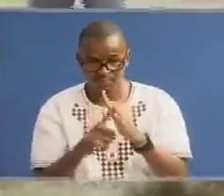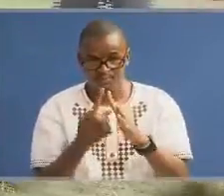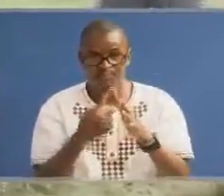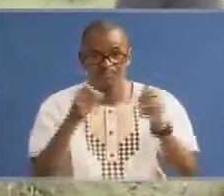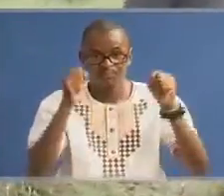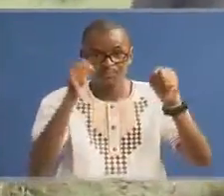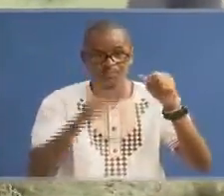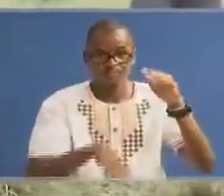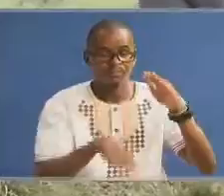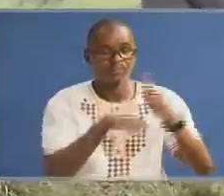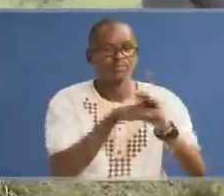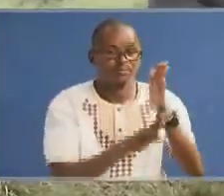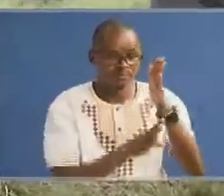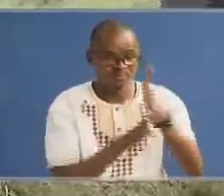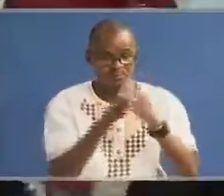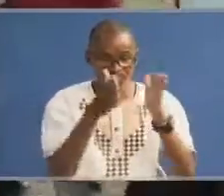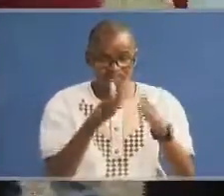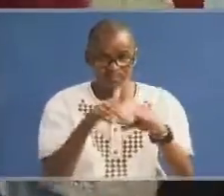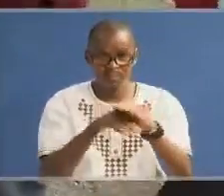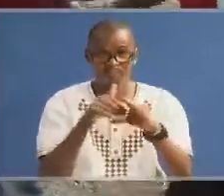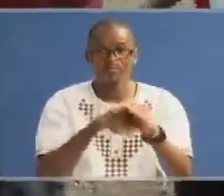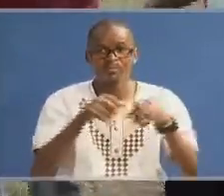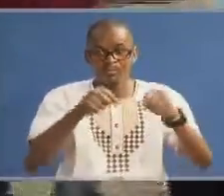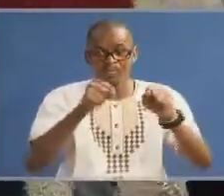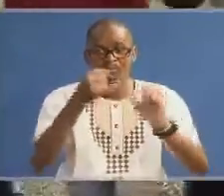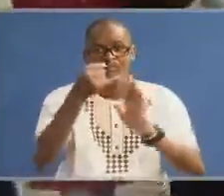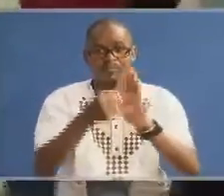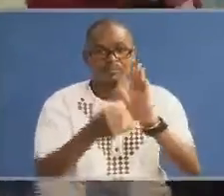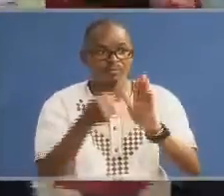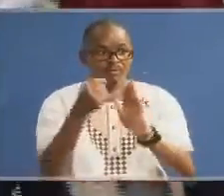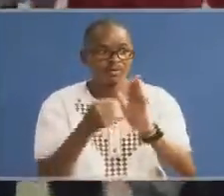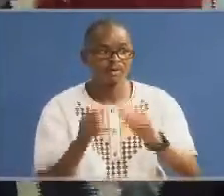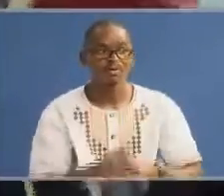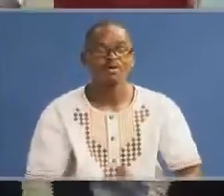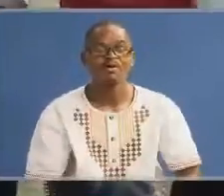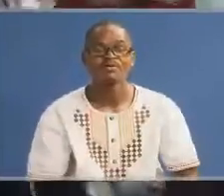campaigns to remove the minors in the Bodaboda industry.